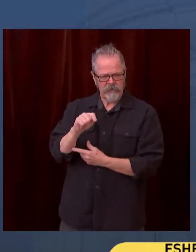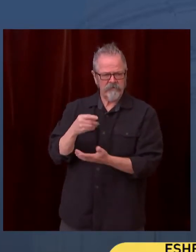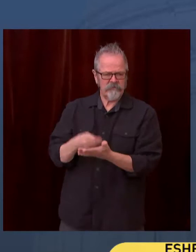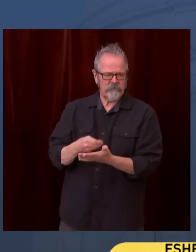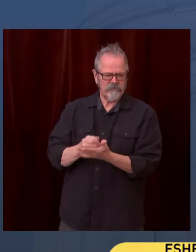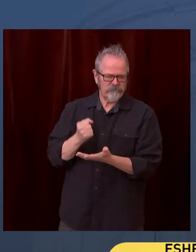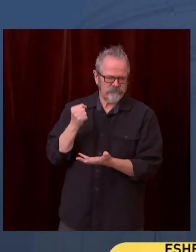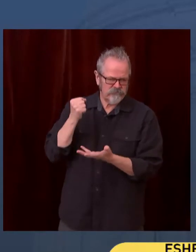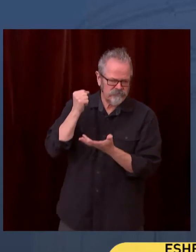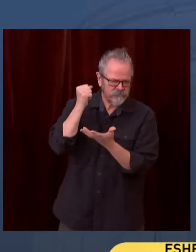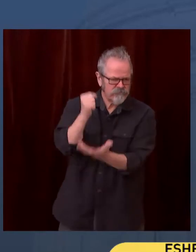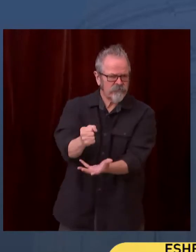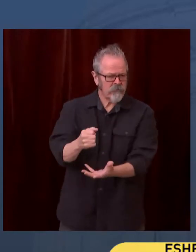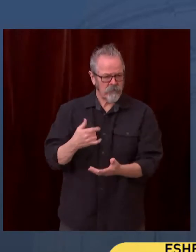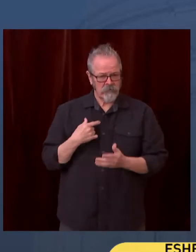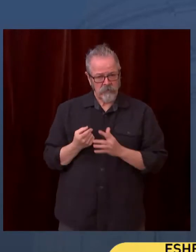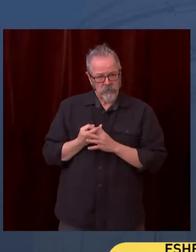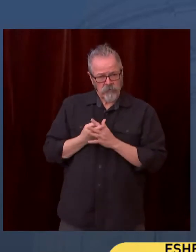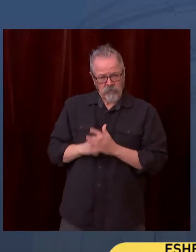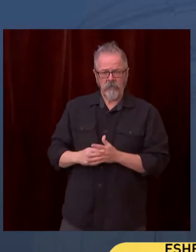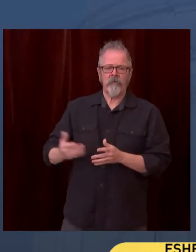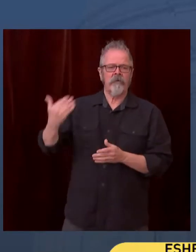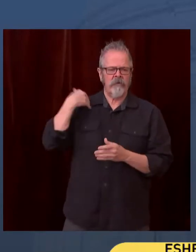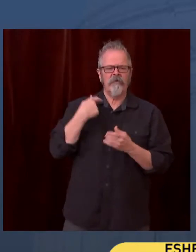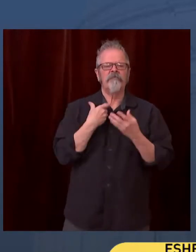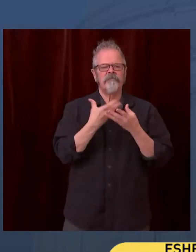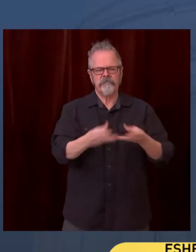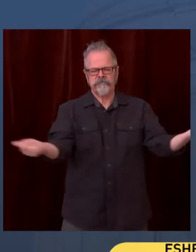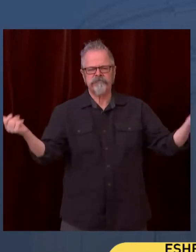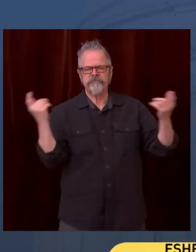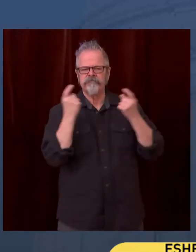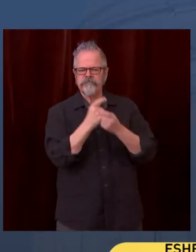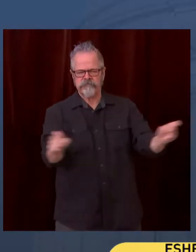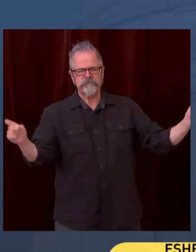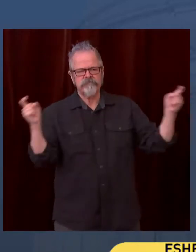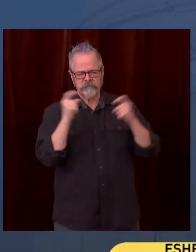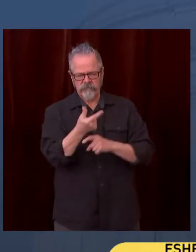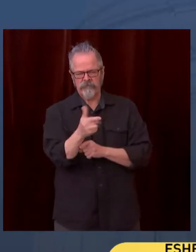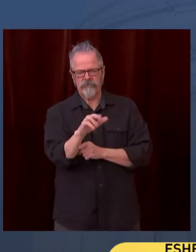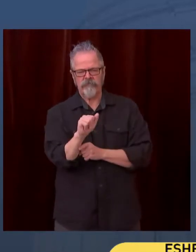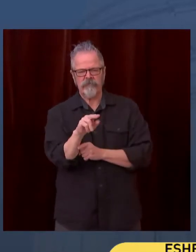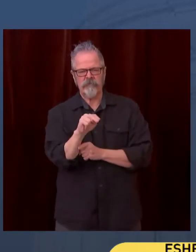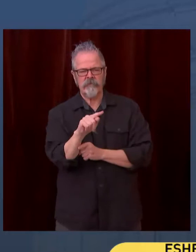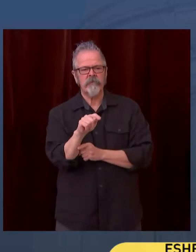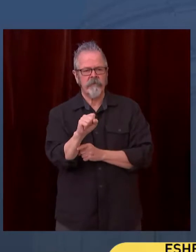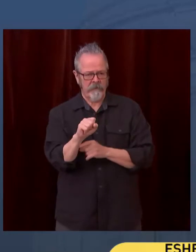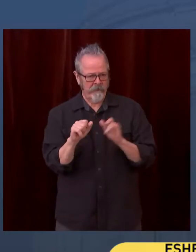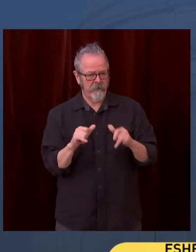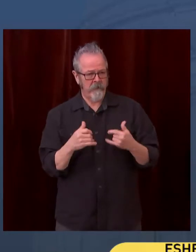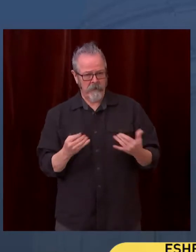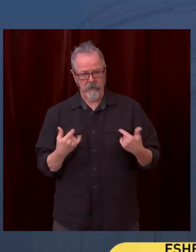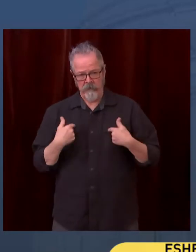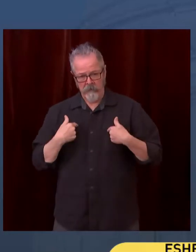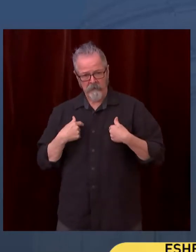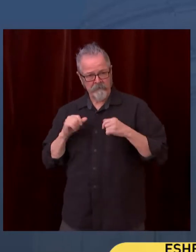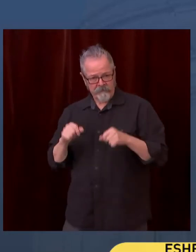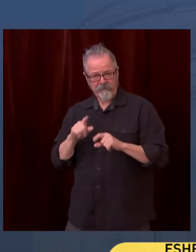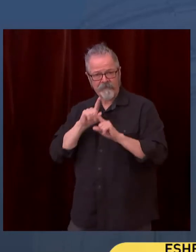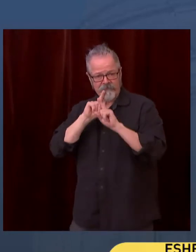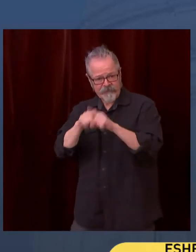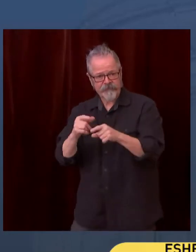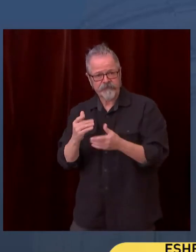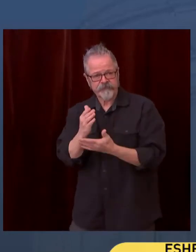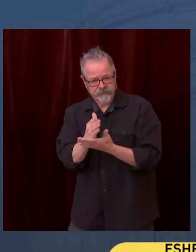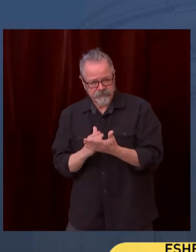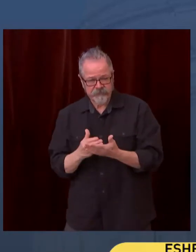able to distribute, but now we needed legislative assistance, and I want to thank legislators for that